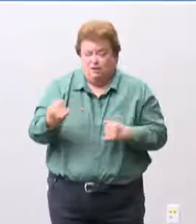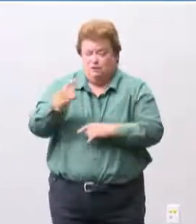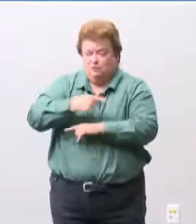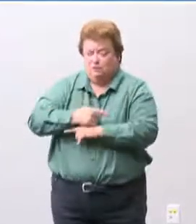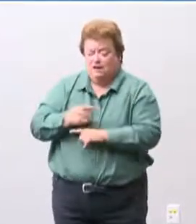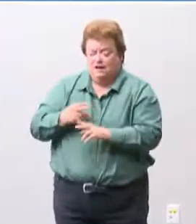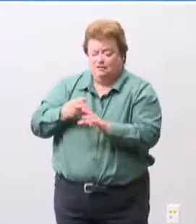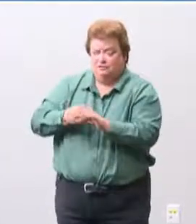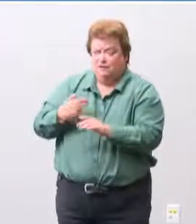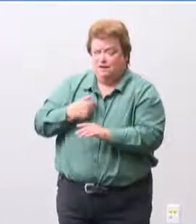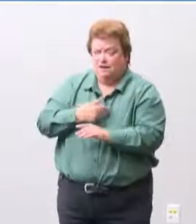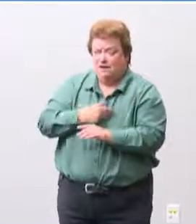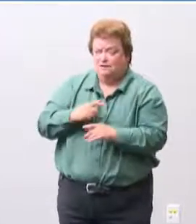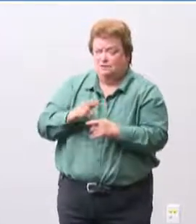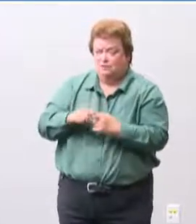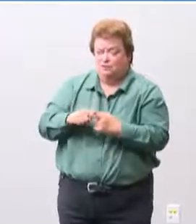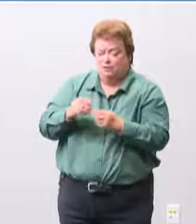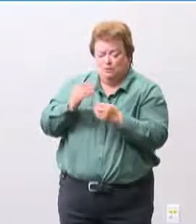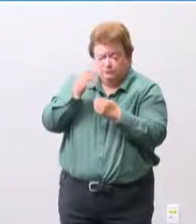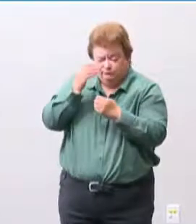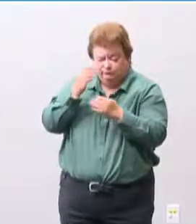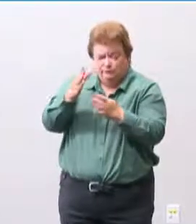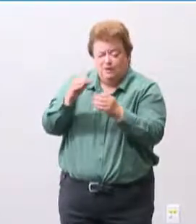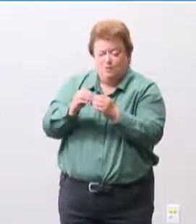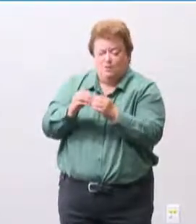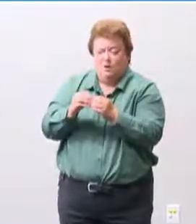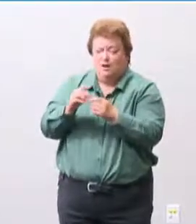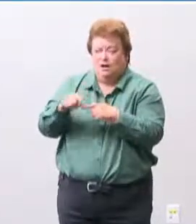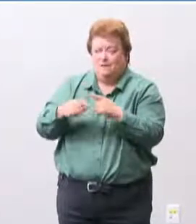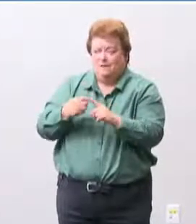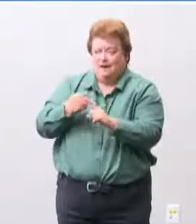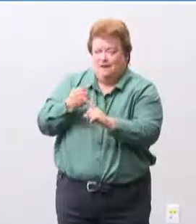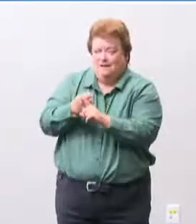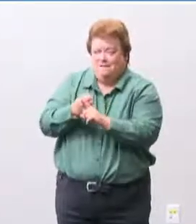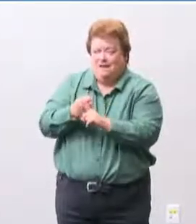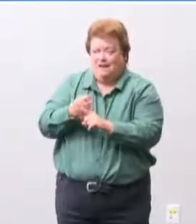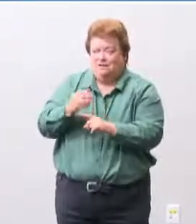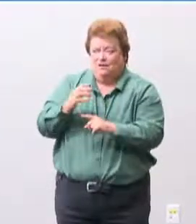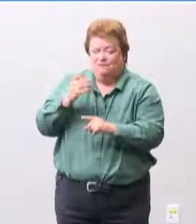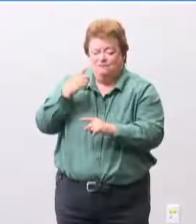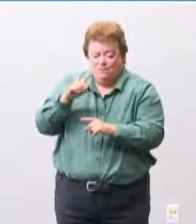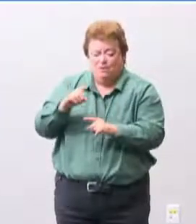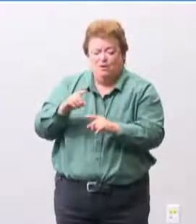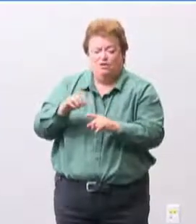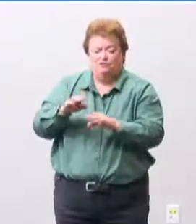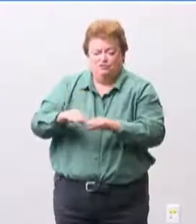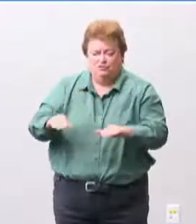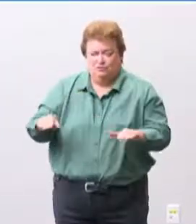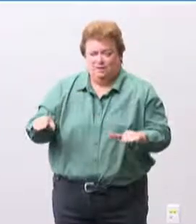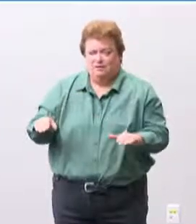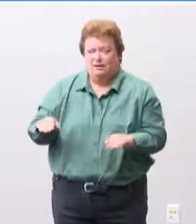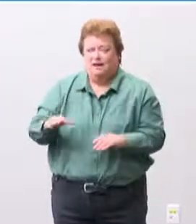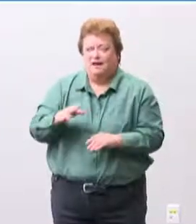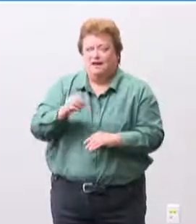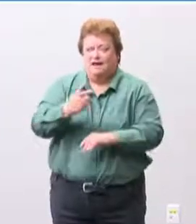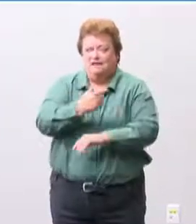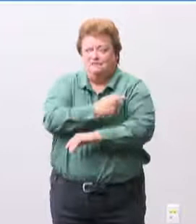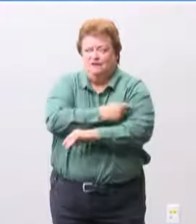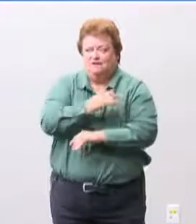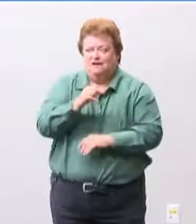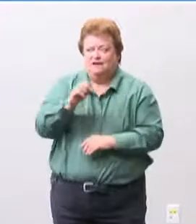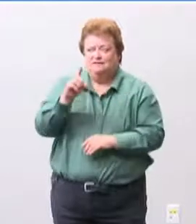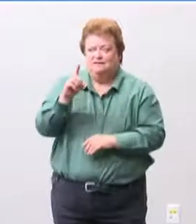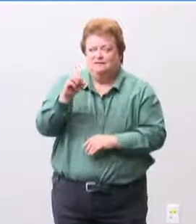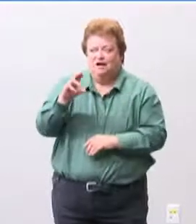by Zoom to share further information about the impact of COVID-19 in children and vaccine is Dr.